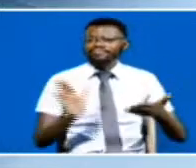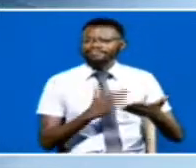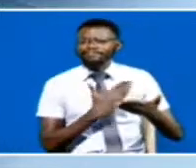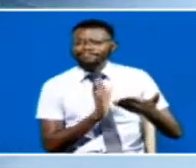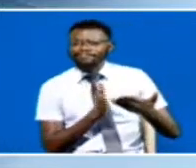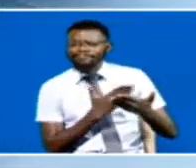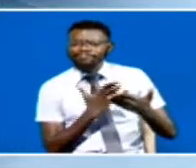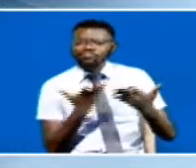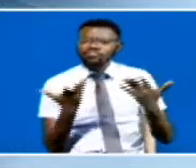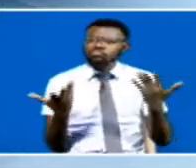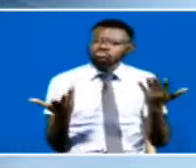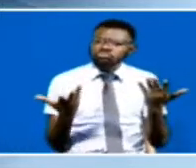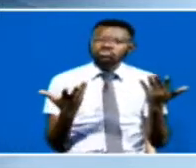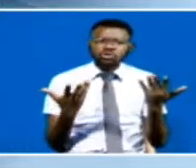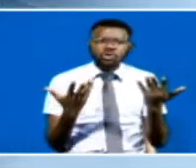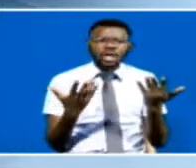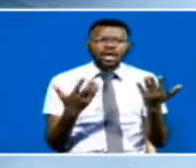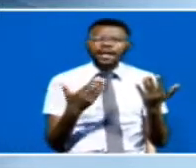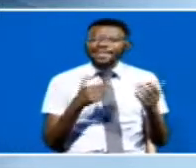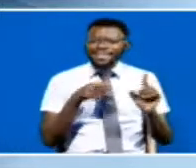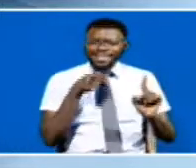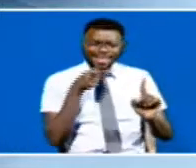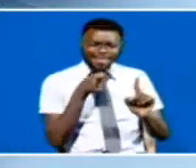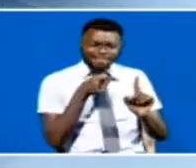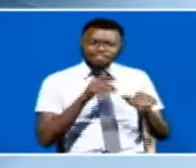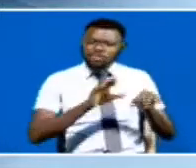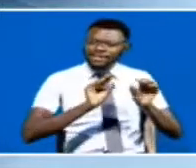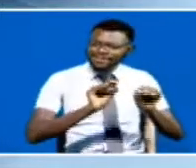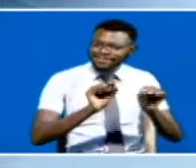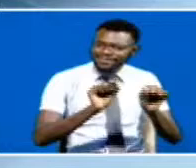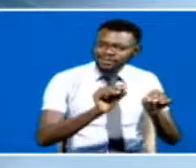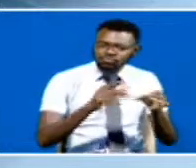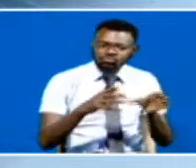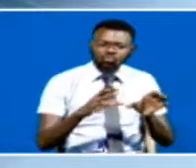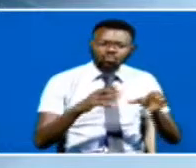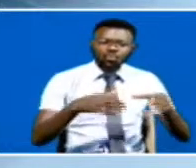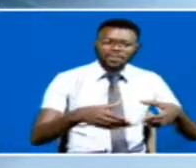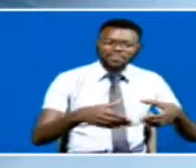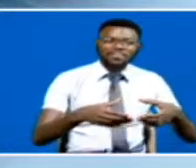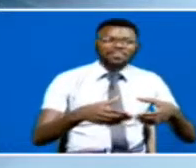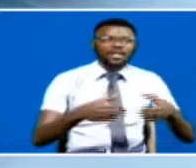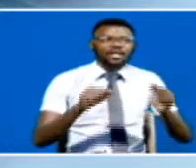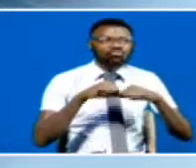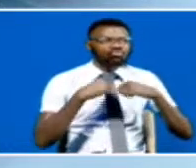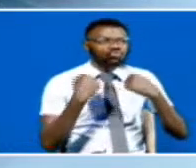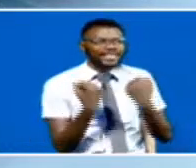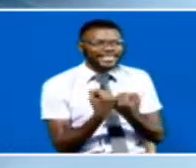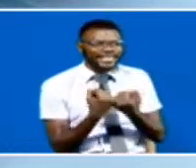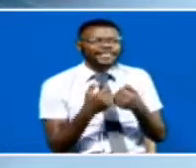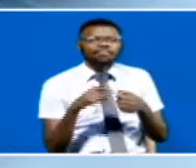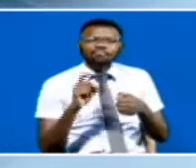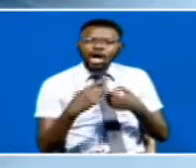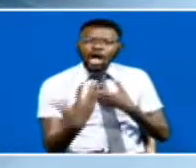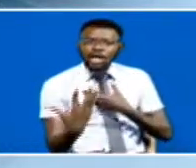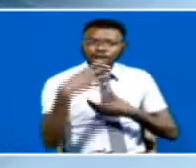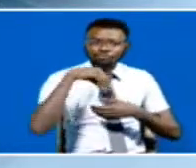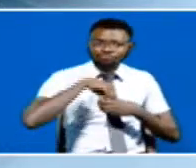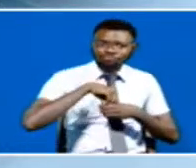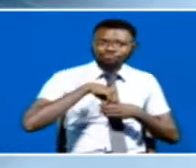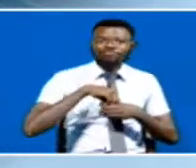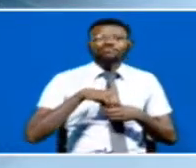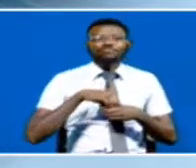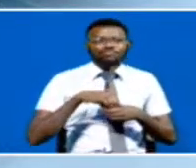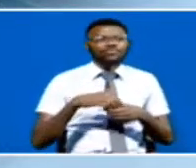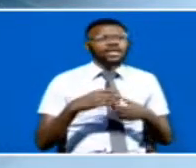as choral verses in order to sensitize the community on societal evils and how to fight them. The director